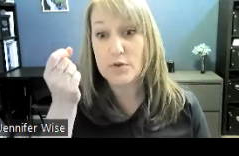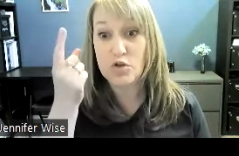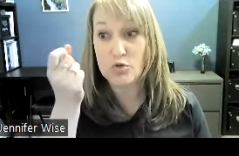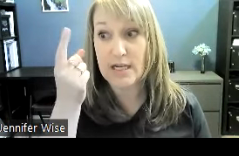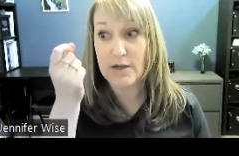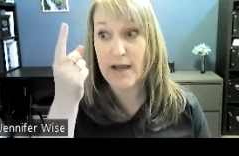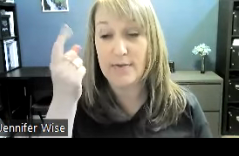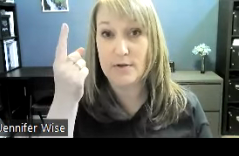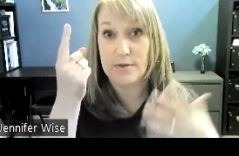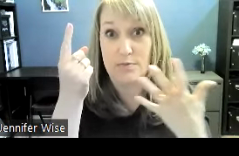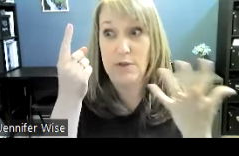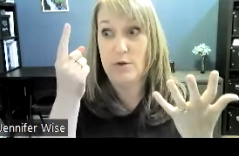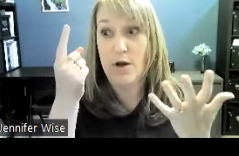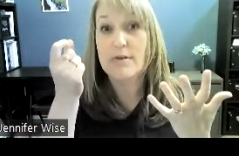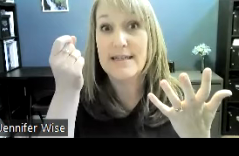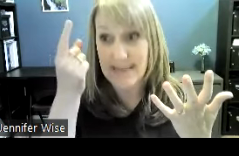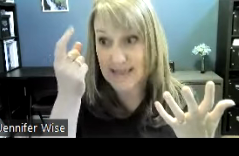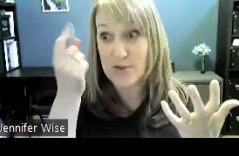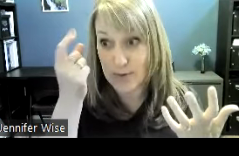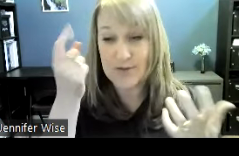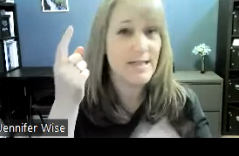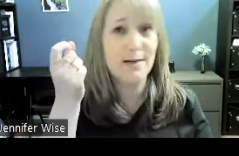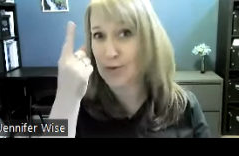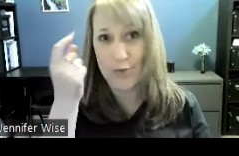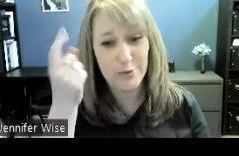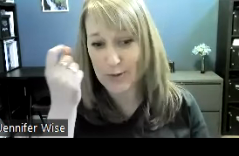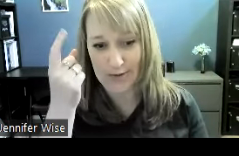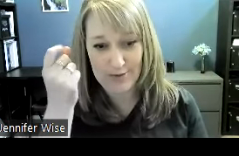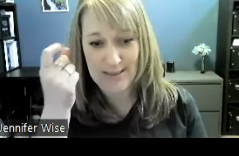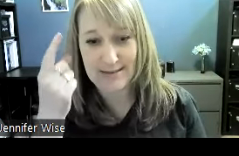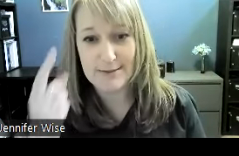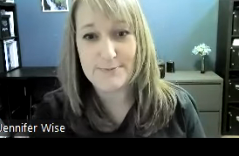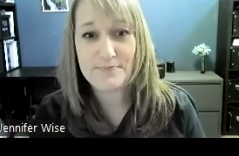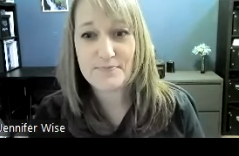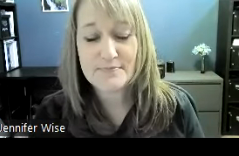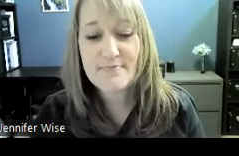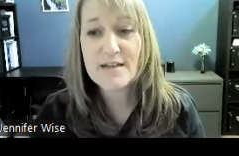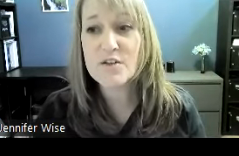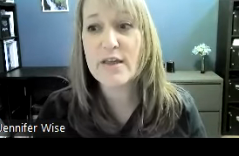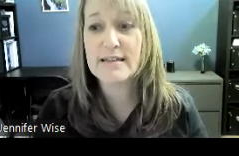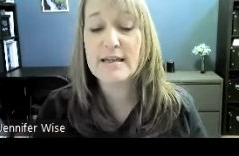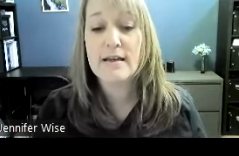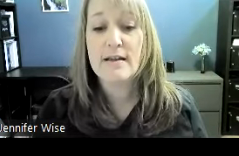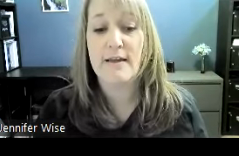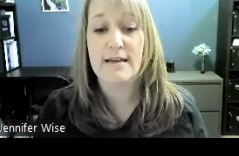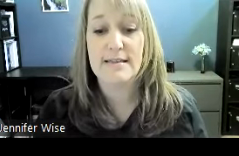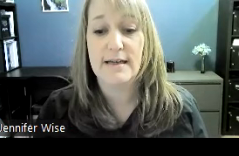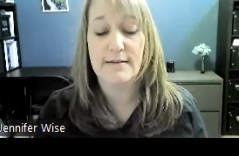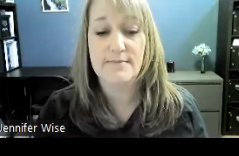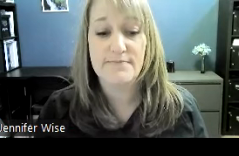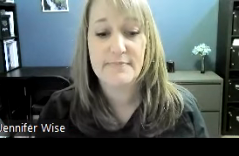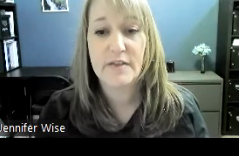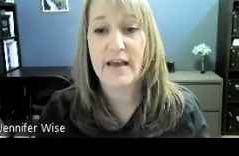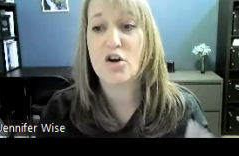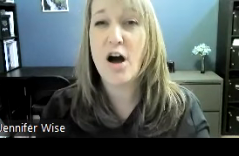shake. If you don't shake your head, there's, you don't know. Is it yes, you understand, or no, you don't understand. So that, that,